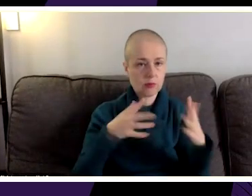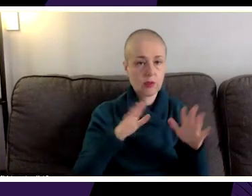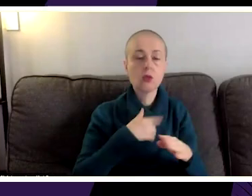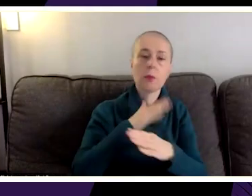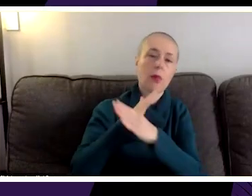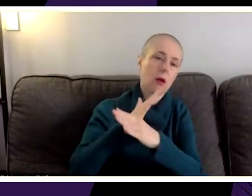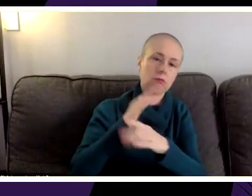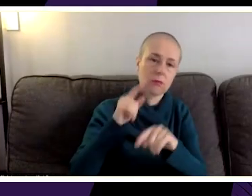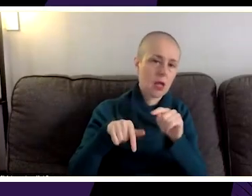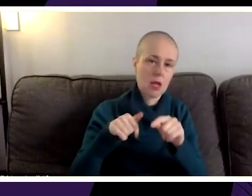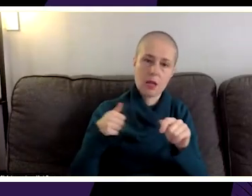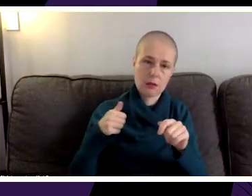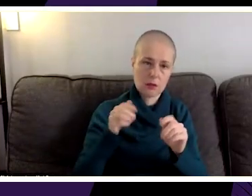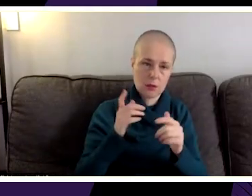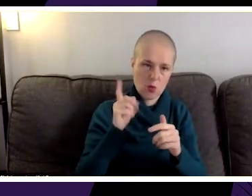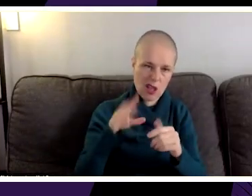updating, pushing that code.